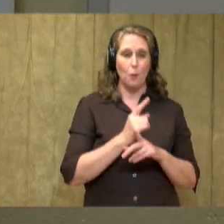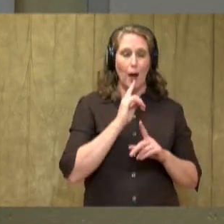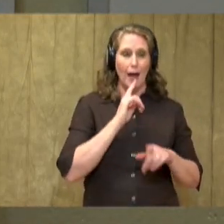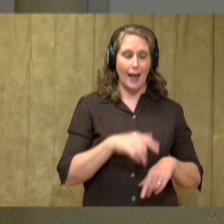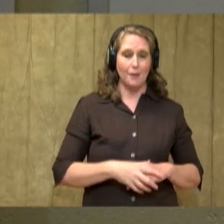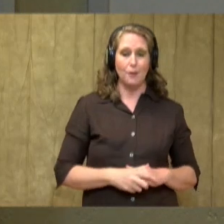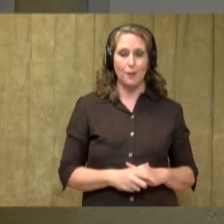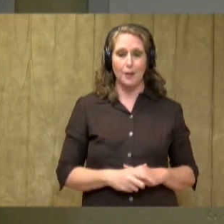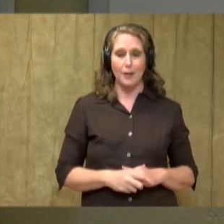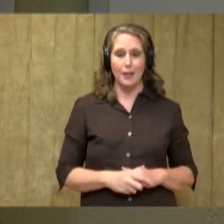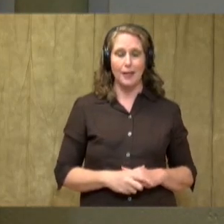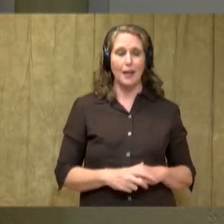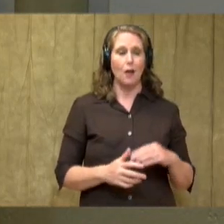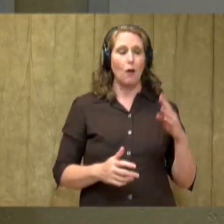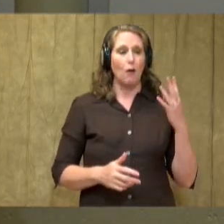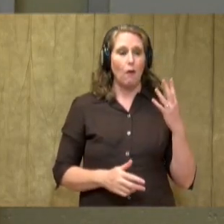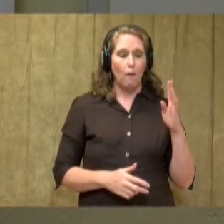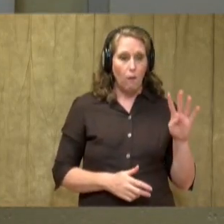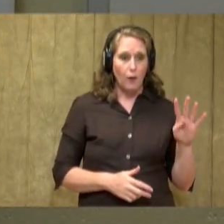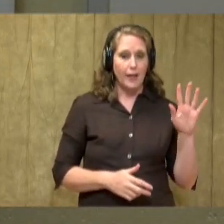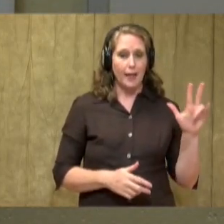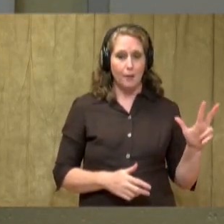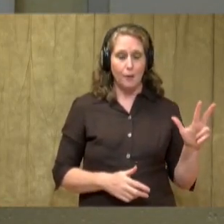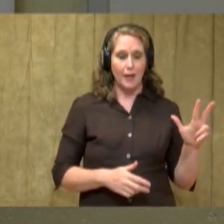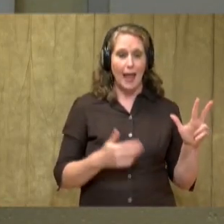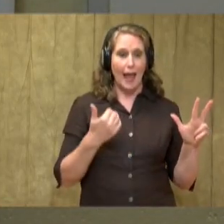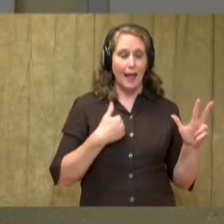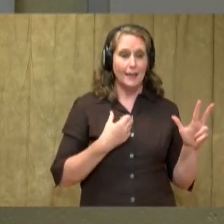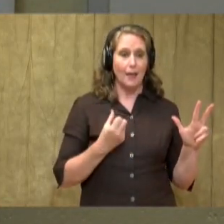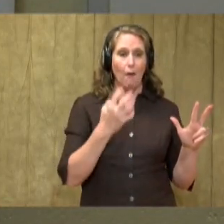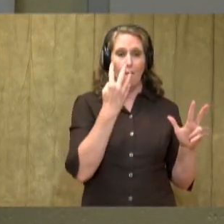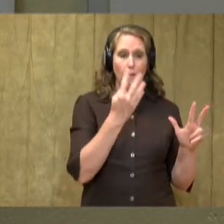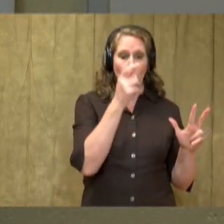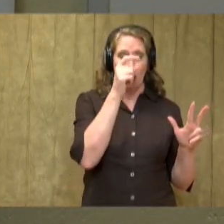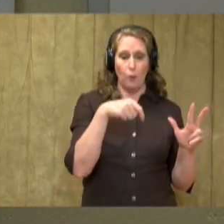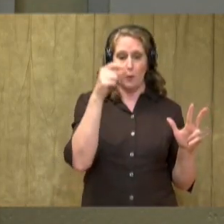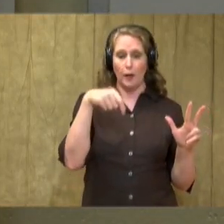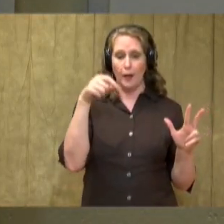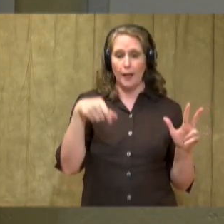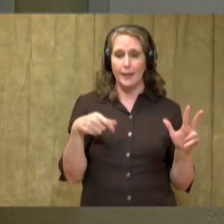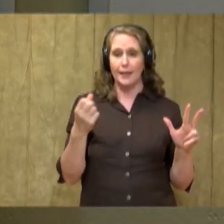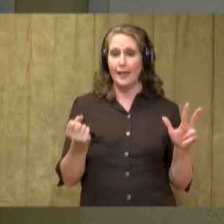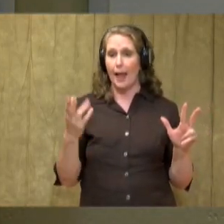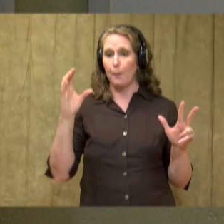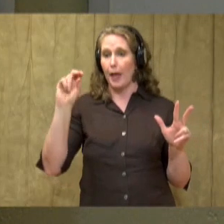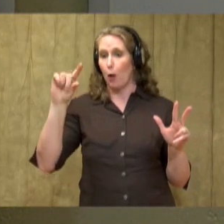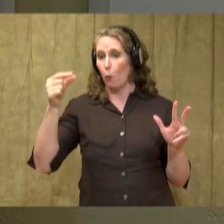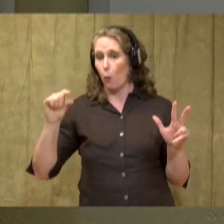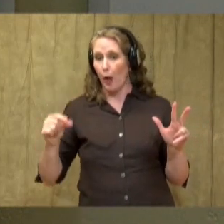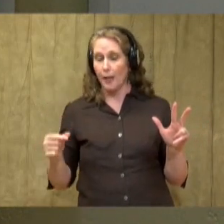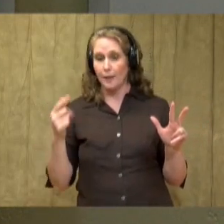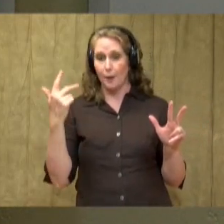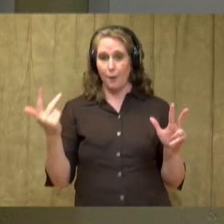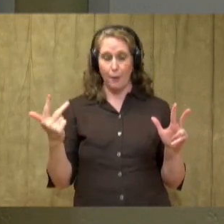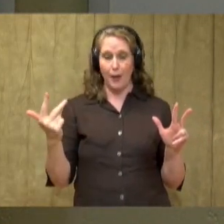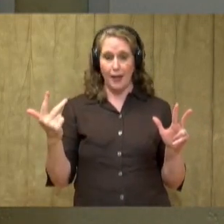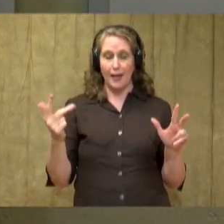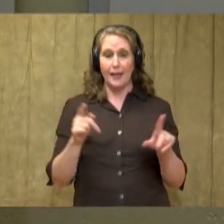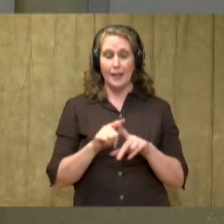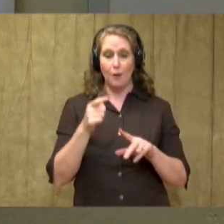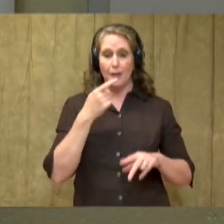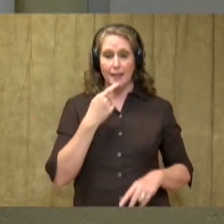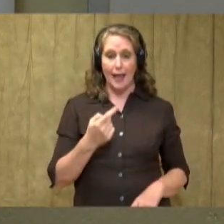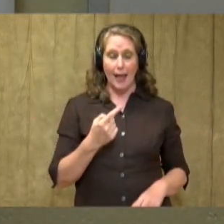answer. 43 is 4 tens and 3 ones. So it's also saying